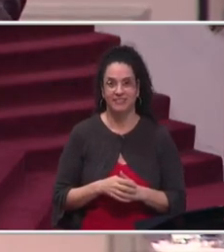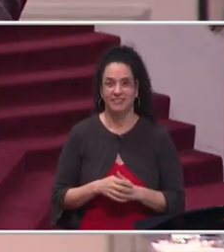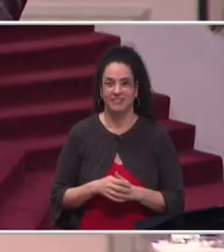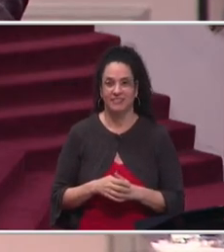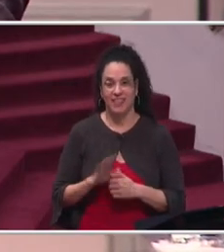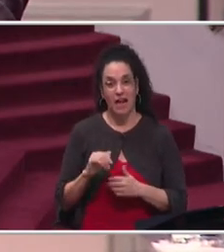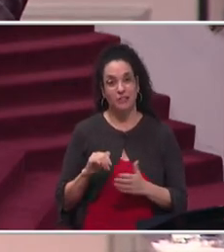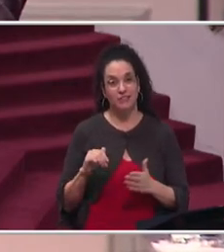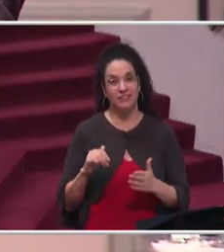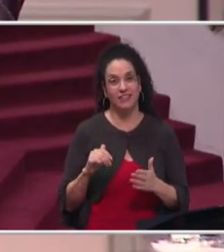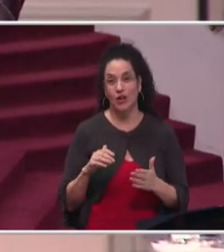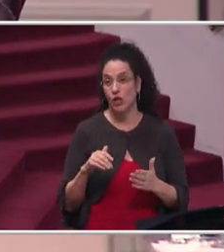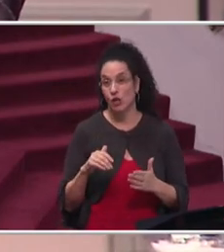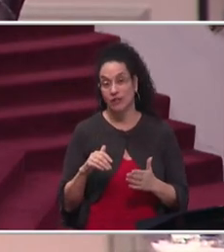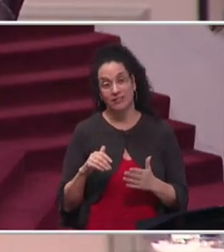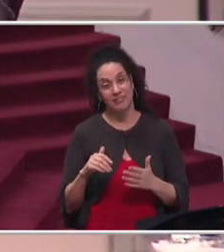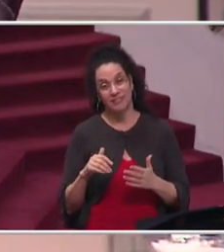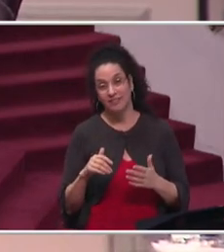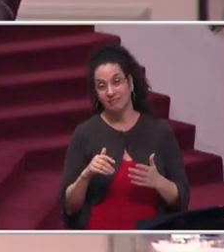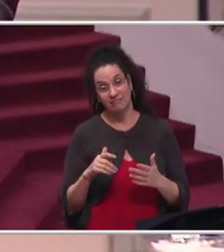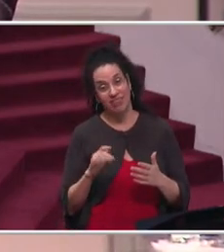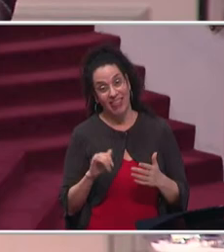new direction. Maybe it is, I don't know.